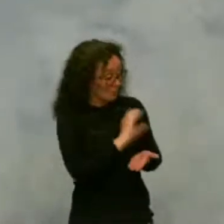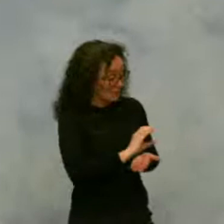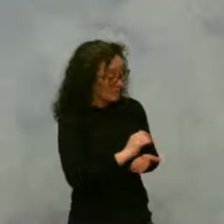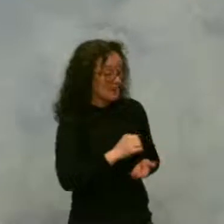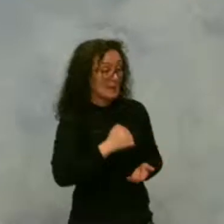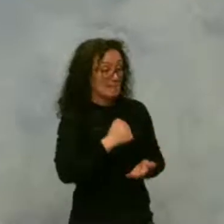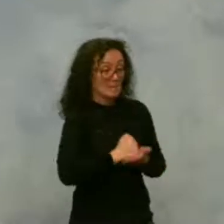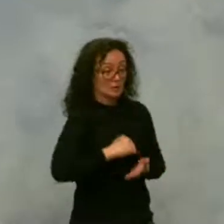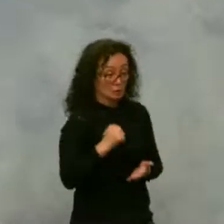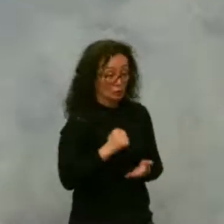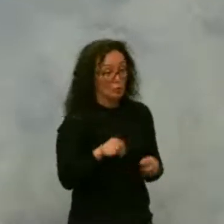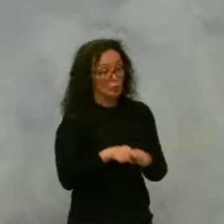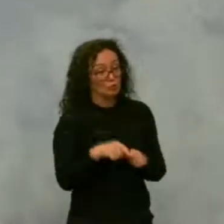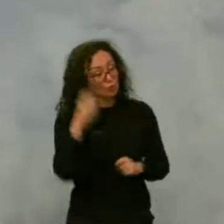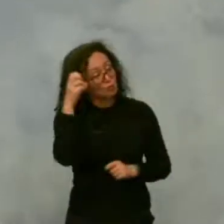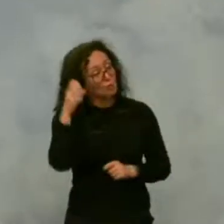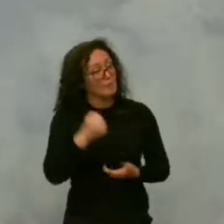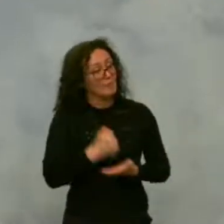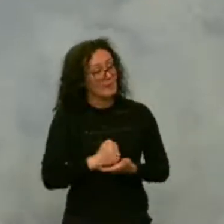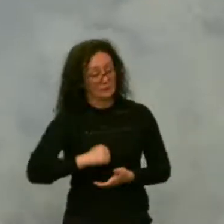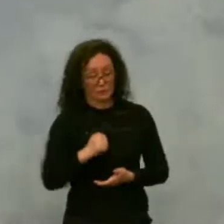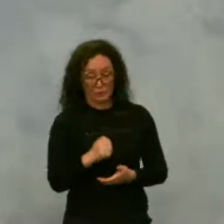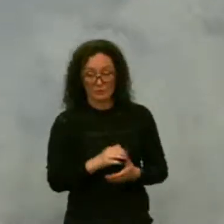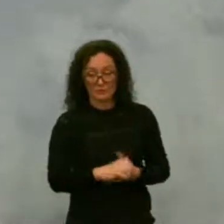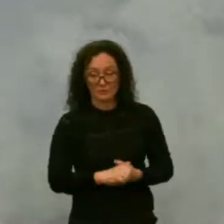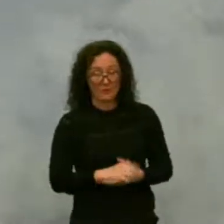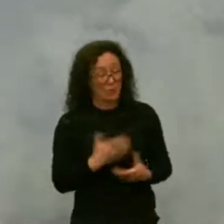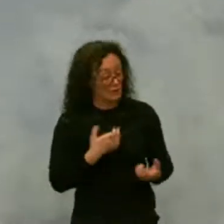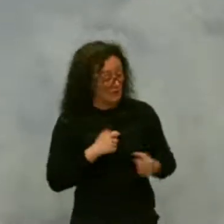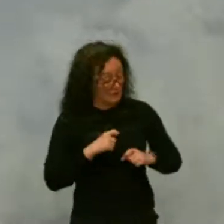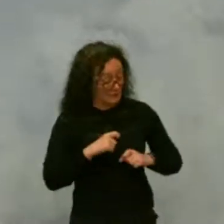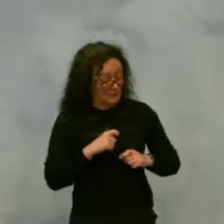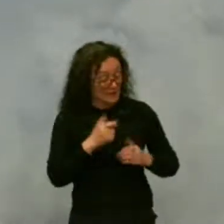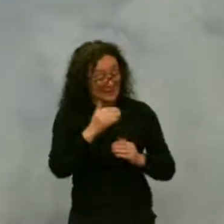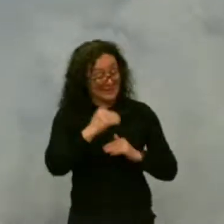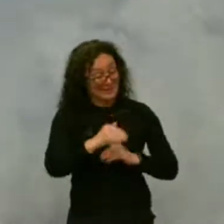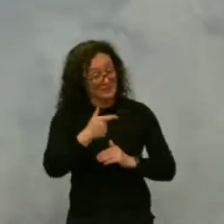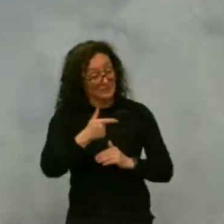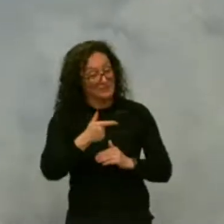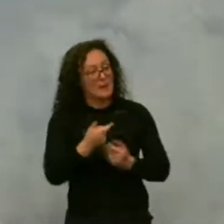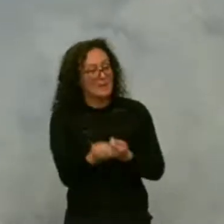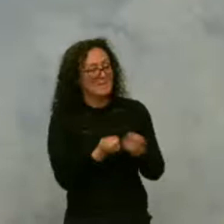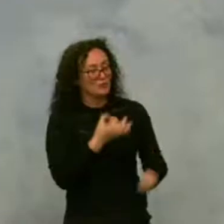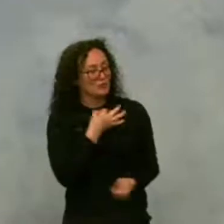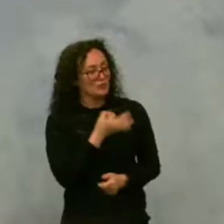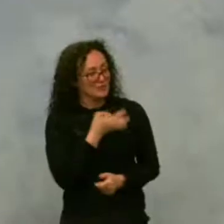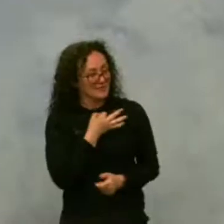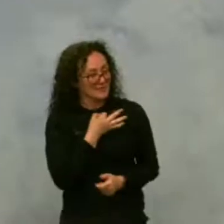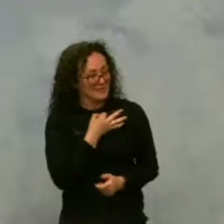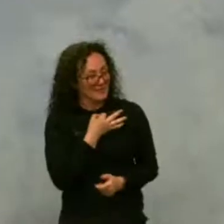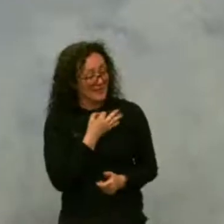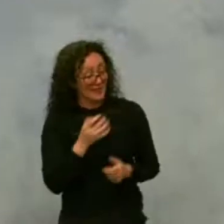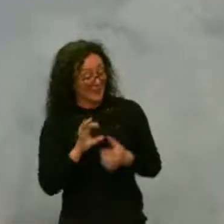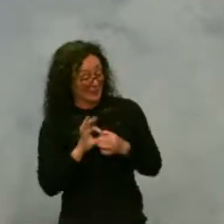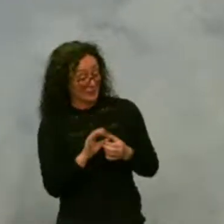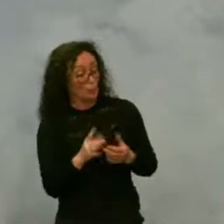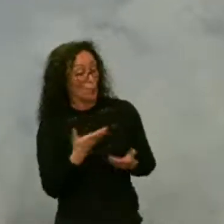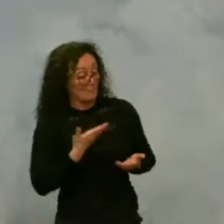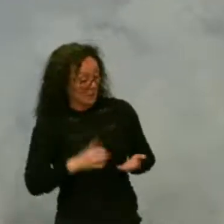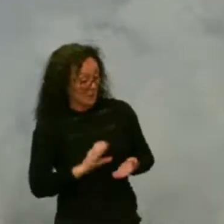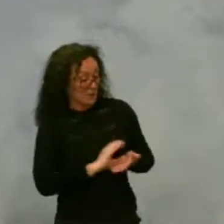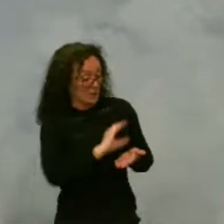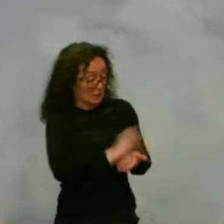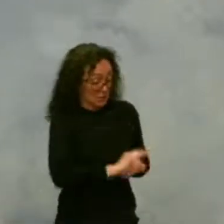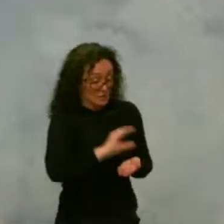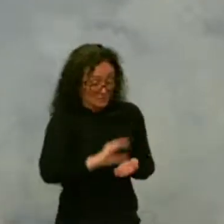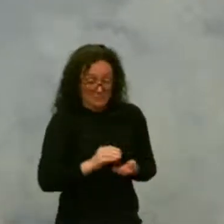Scotland. Management of risk continues into section 7 of this report, and of course that's linked to the deposits we're making. And I mentioned the